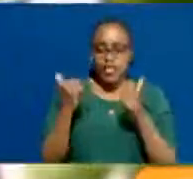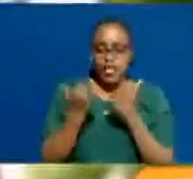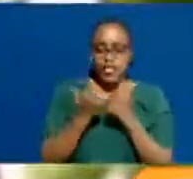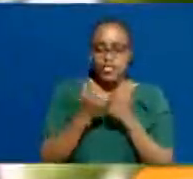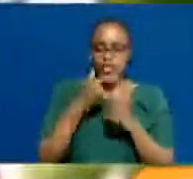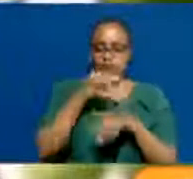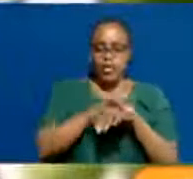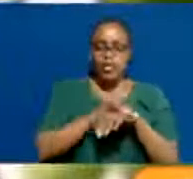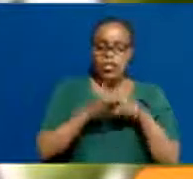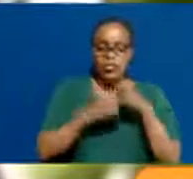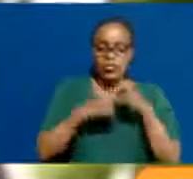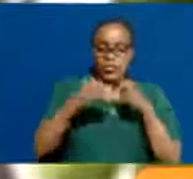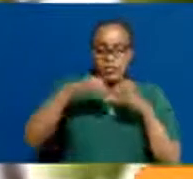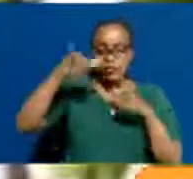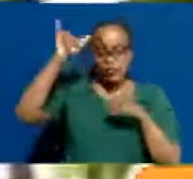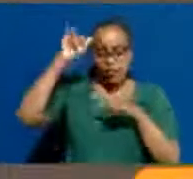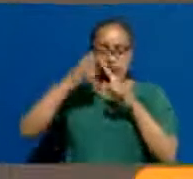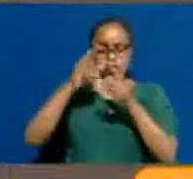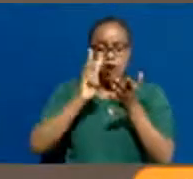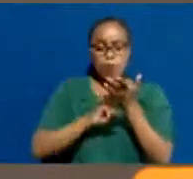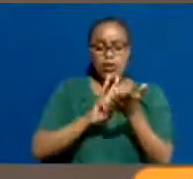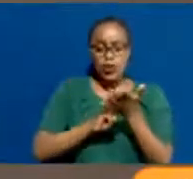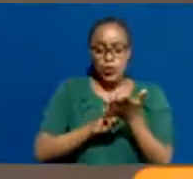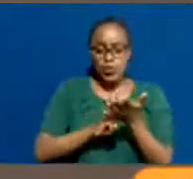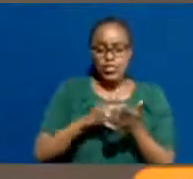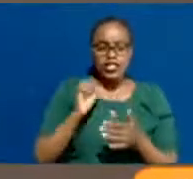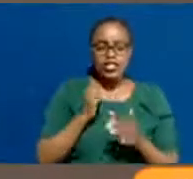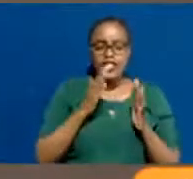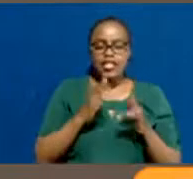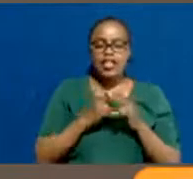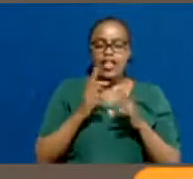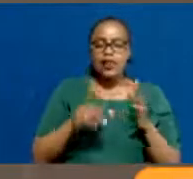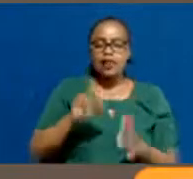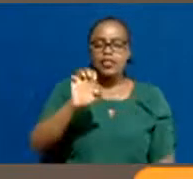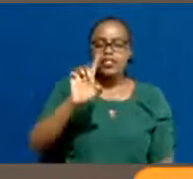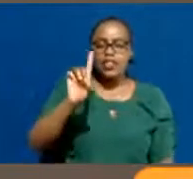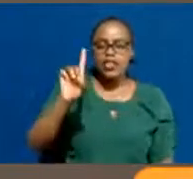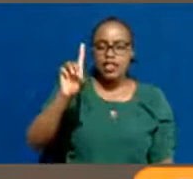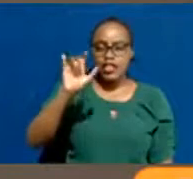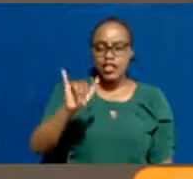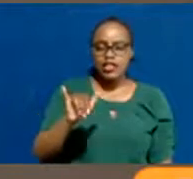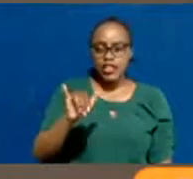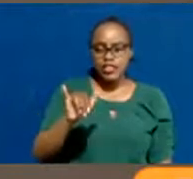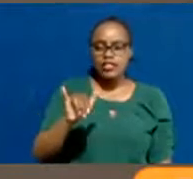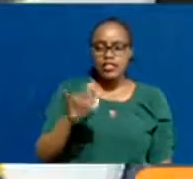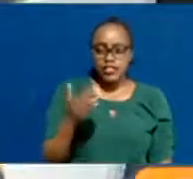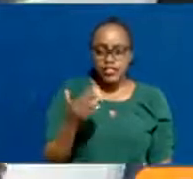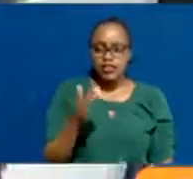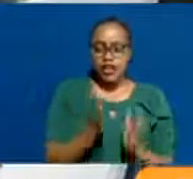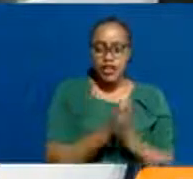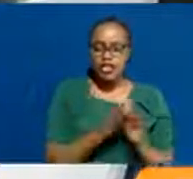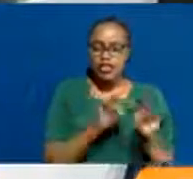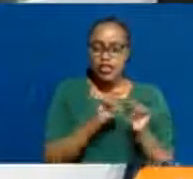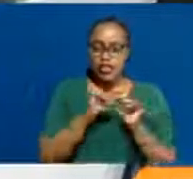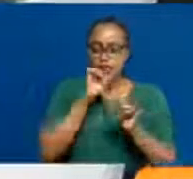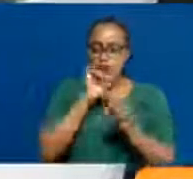received 60 cows from Migori Senator Eddie Gisheru Okech as partial payment for their